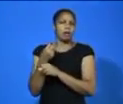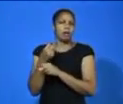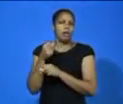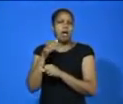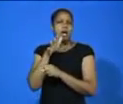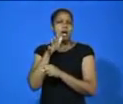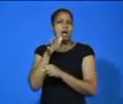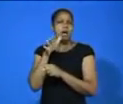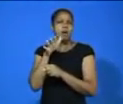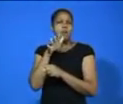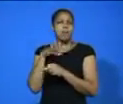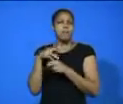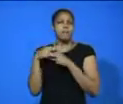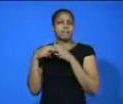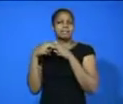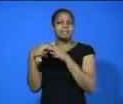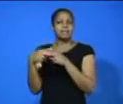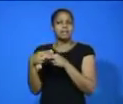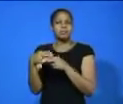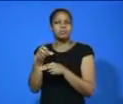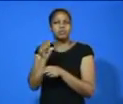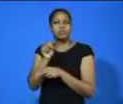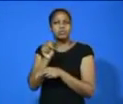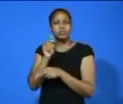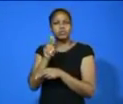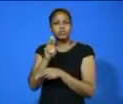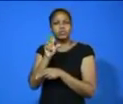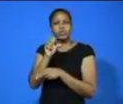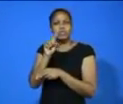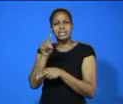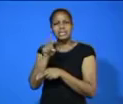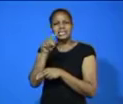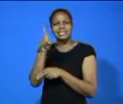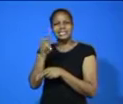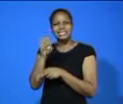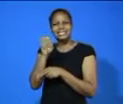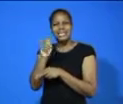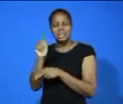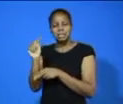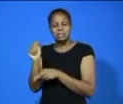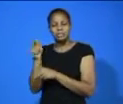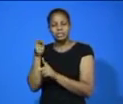Mountainside just found her brother dead.